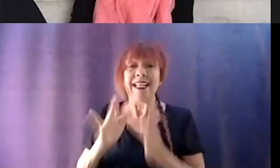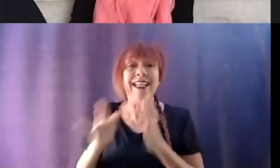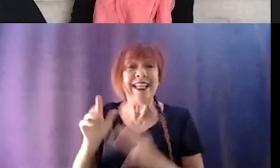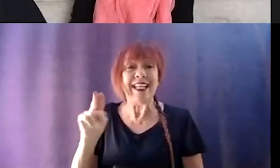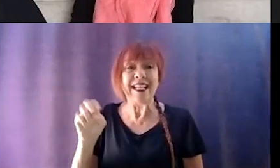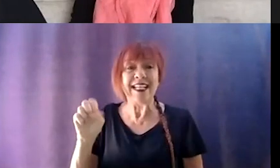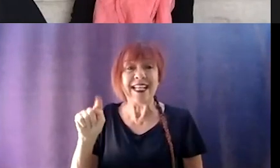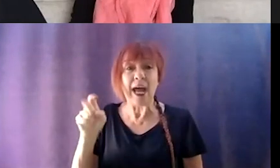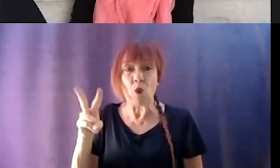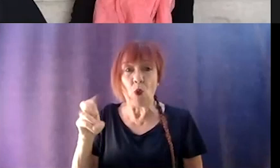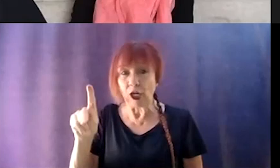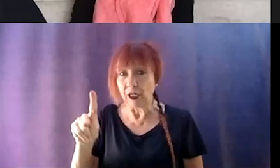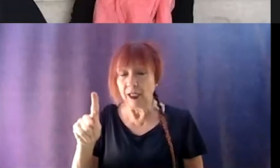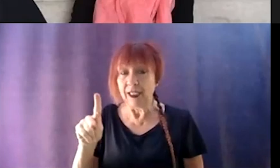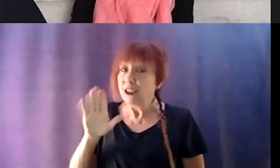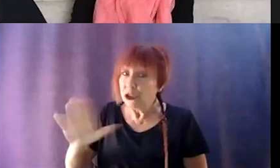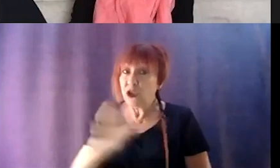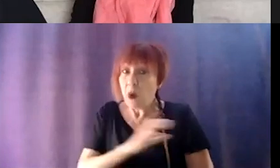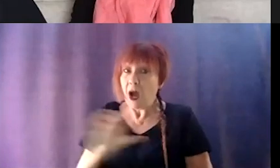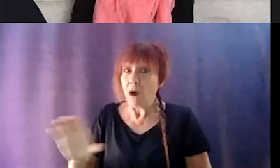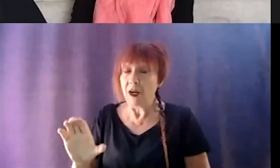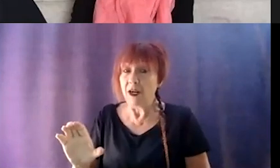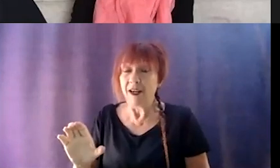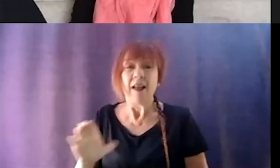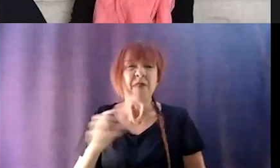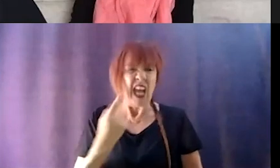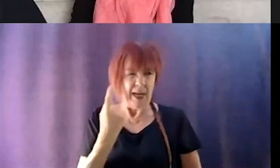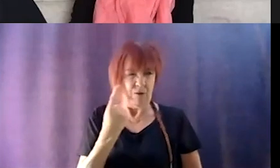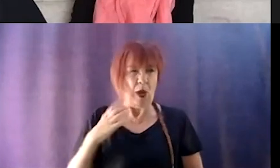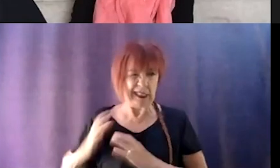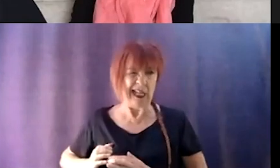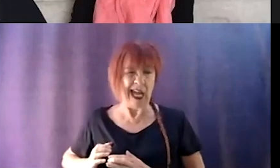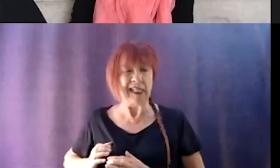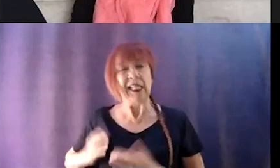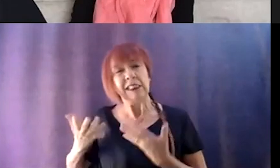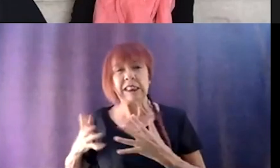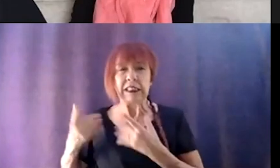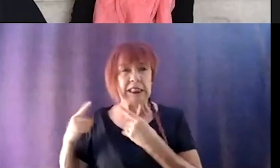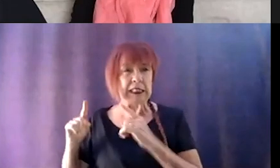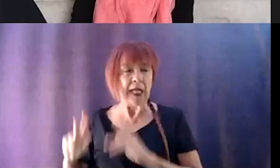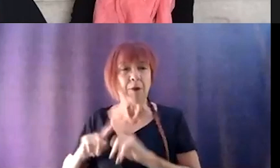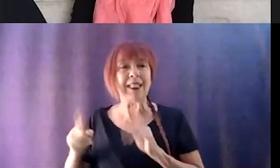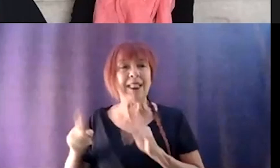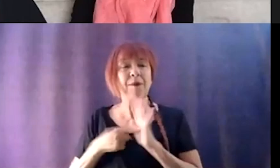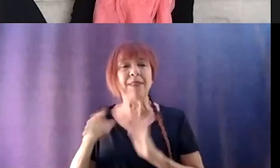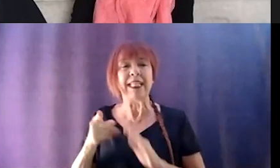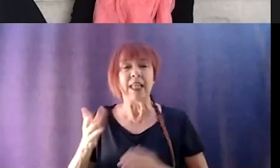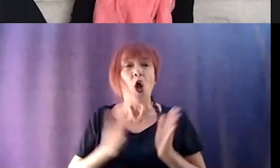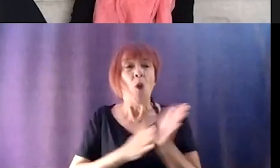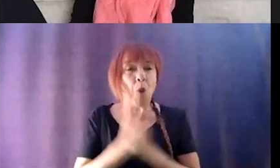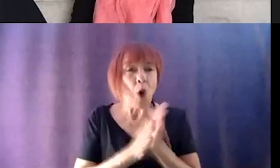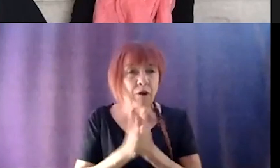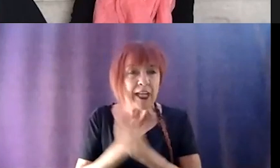power. Oftentimes, one of my clients, he's a well-known celebrity, but he also often gives these motivational talks. And he talks about